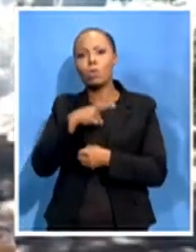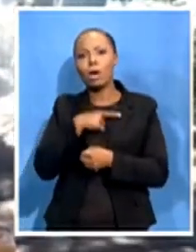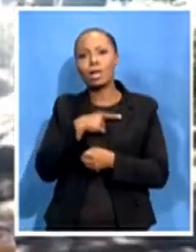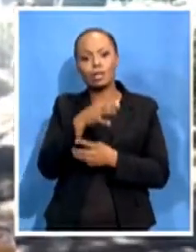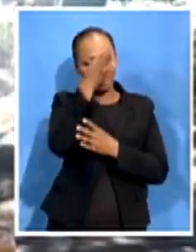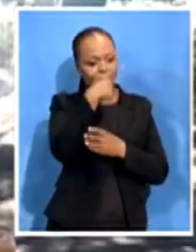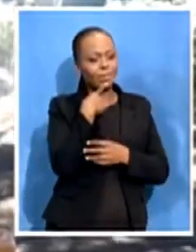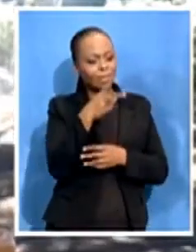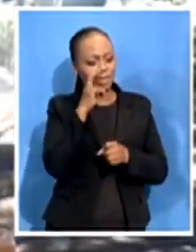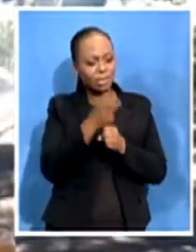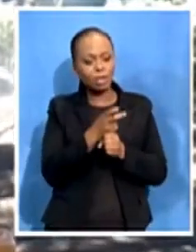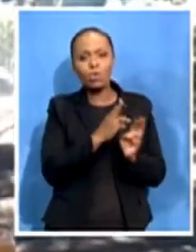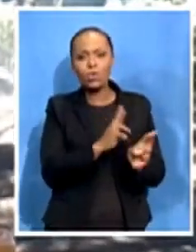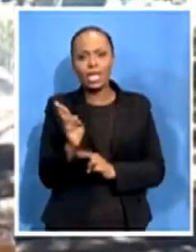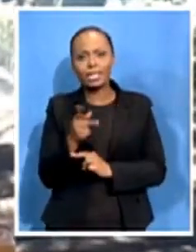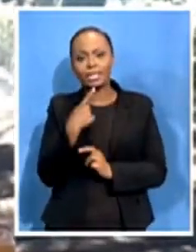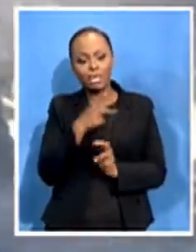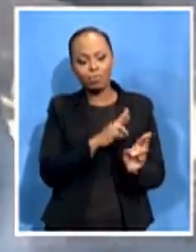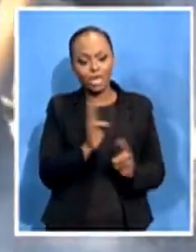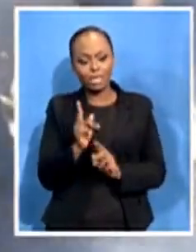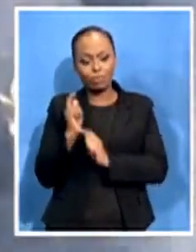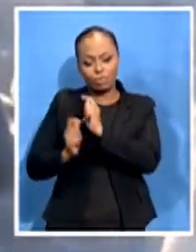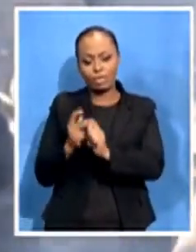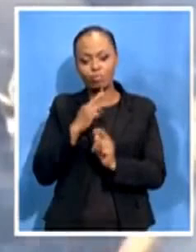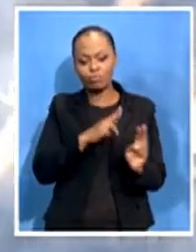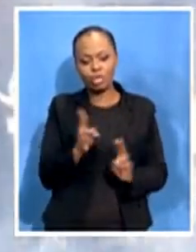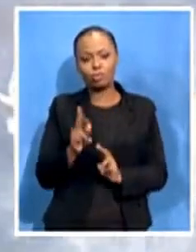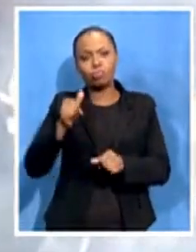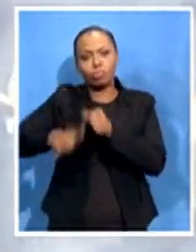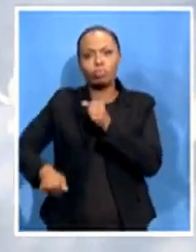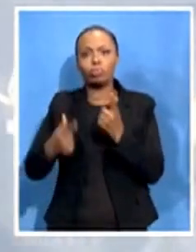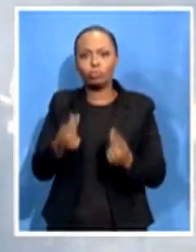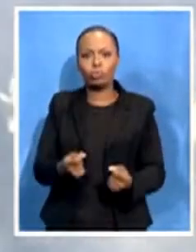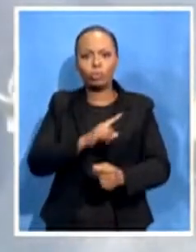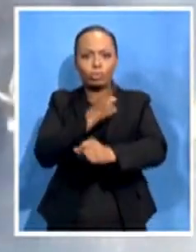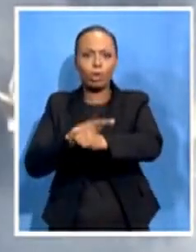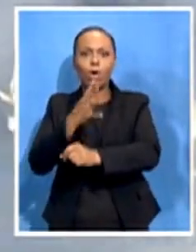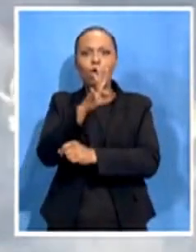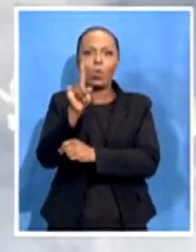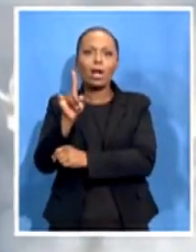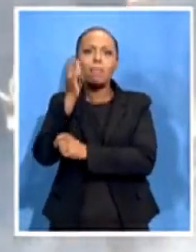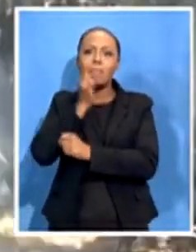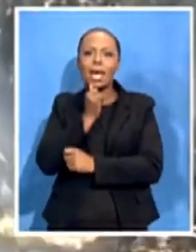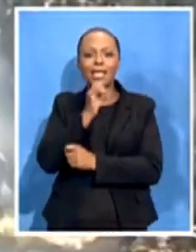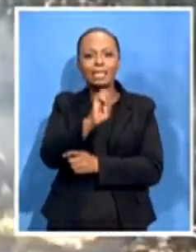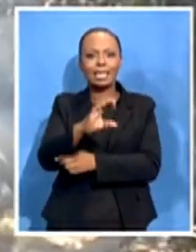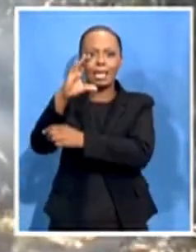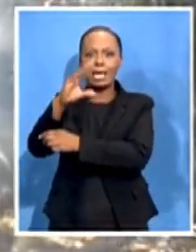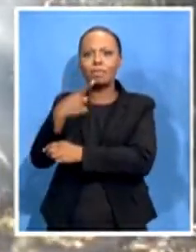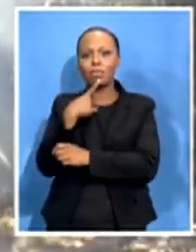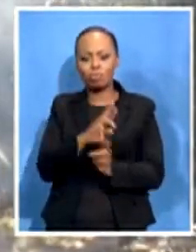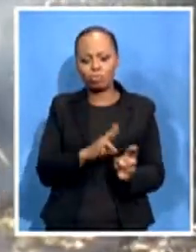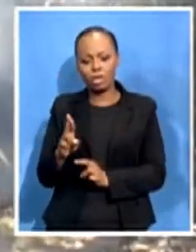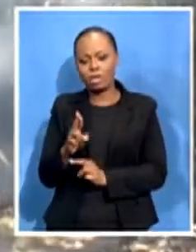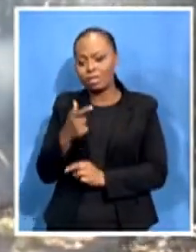estimated 40,000 young men in the Eastern Cape are set to undergo the rite of passage this December.